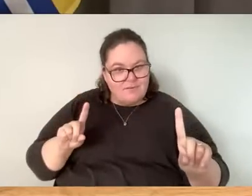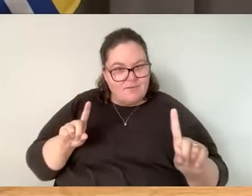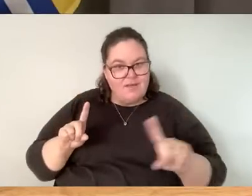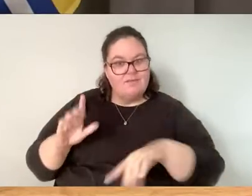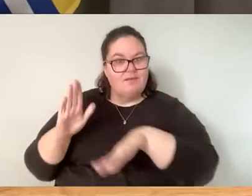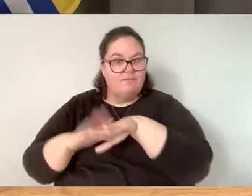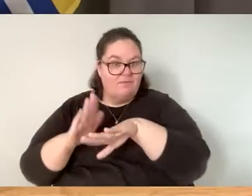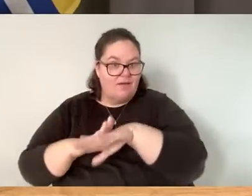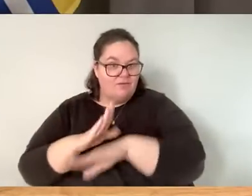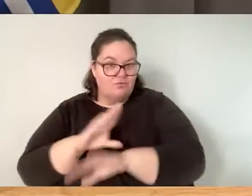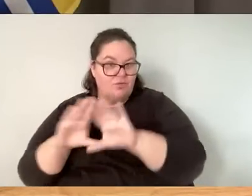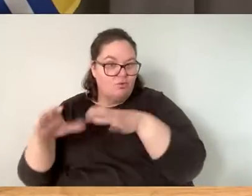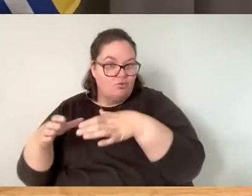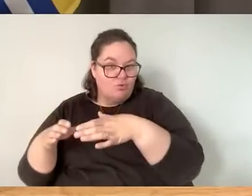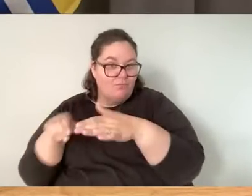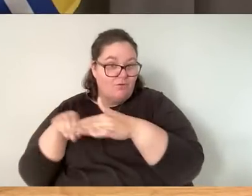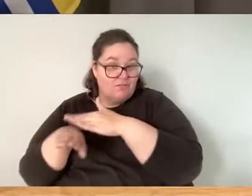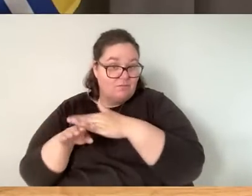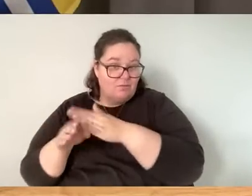sure that we are doing the right thing.